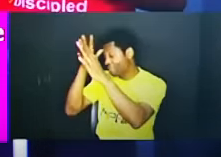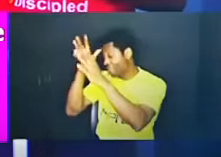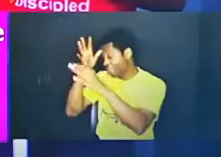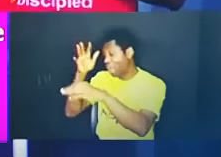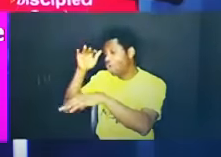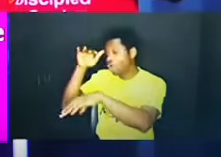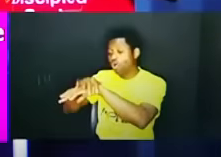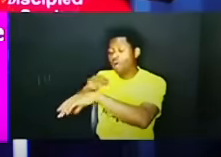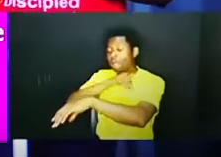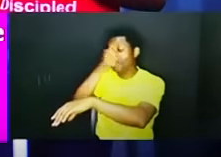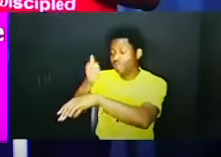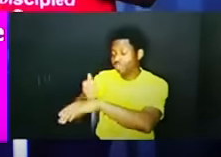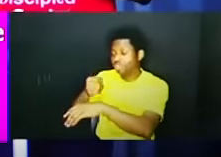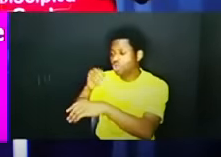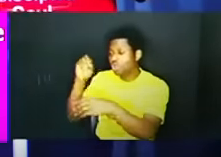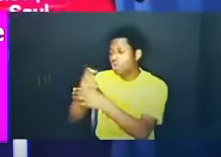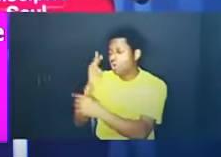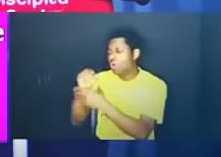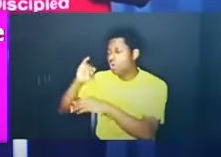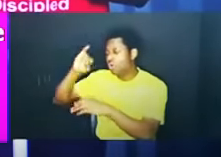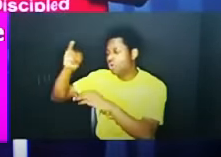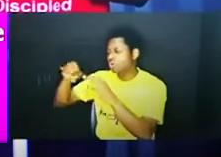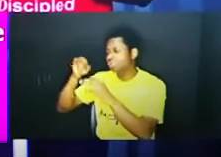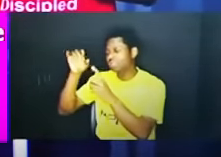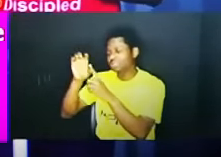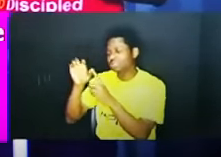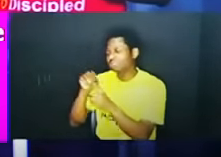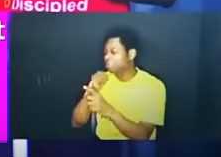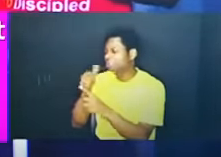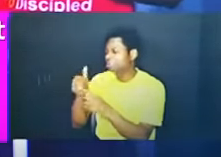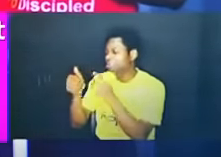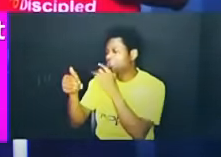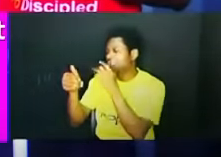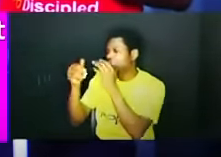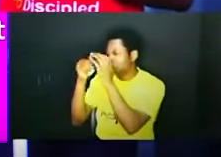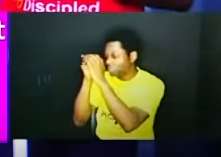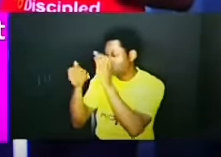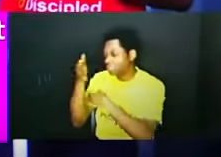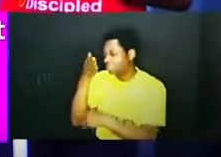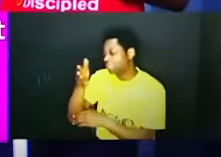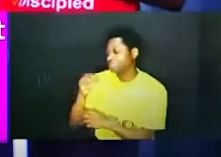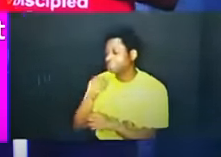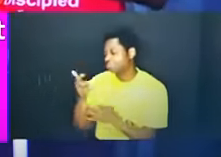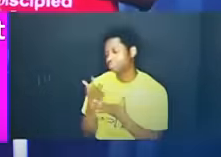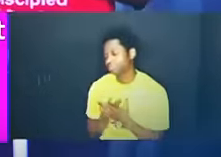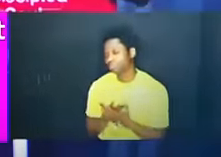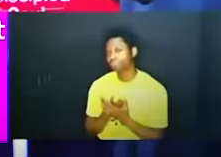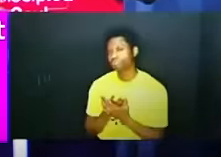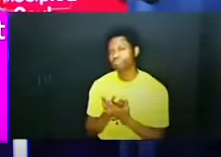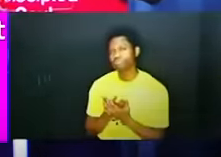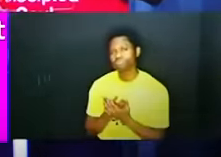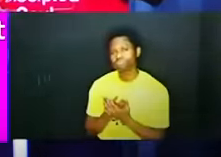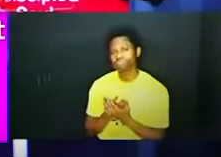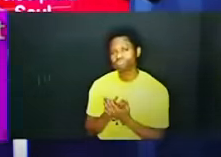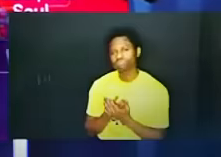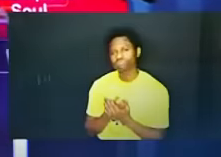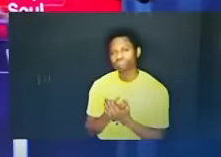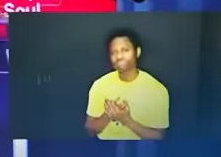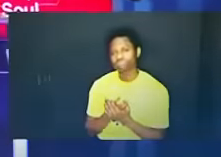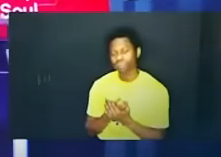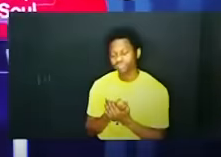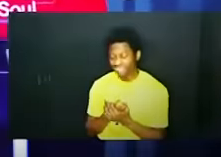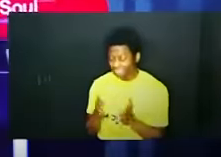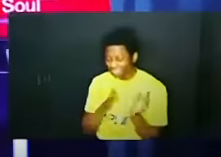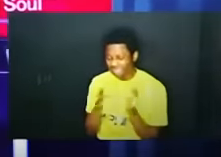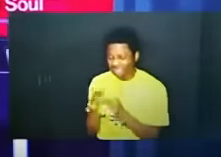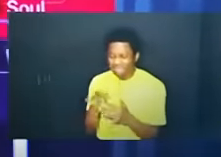bipo yi so anase Jerusalem ena mo be sori eja no. So Jesus is not disputing with the woman as to where to